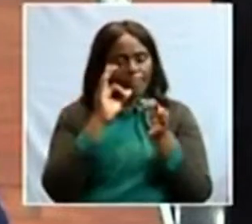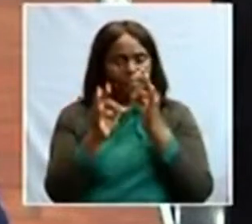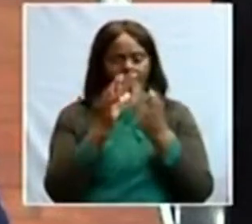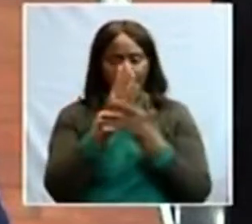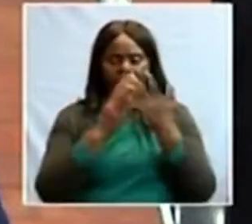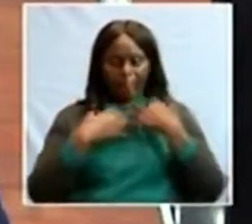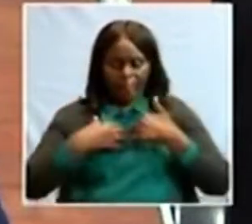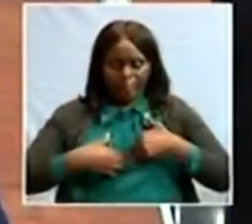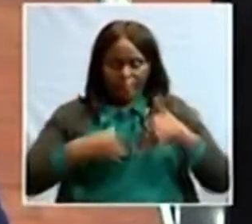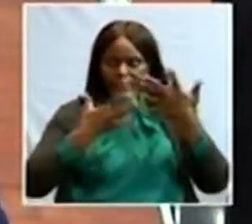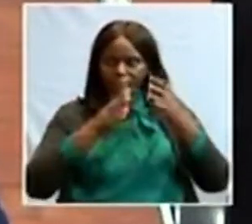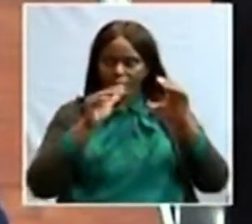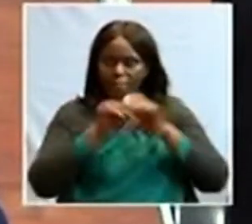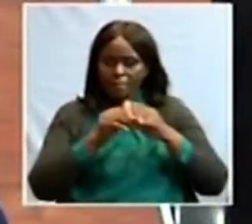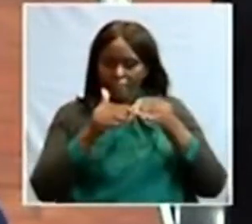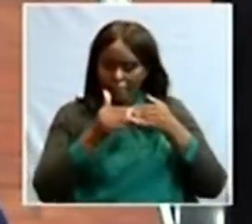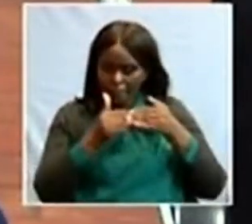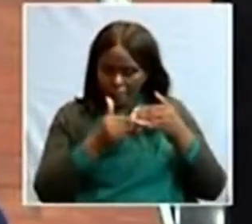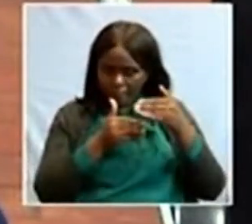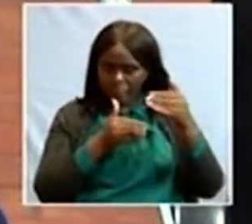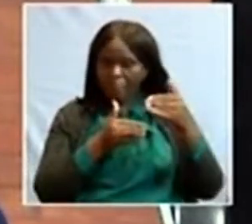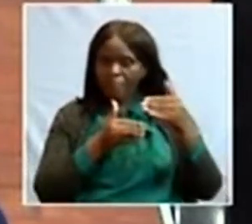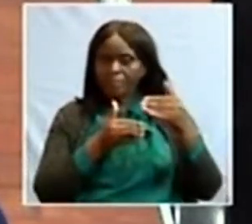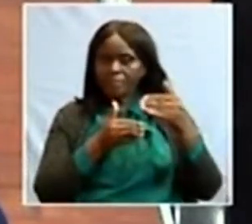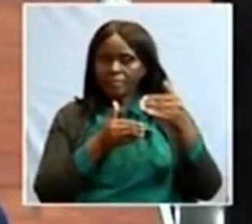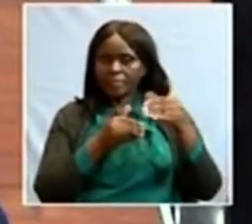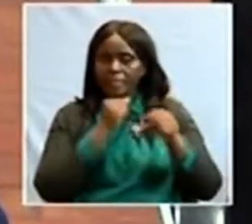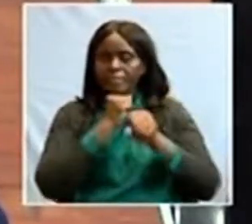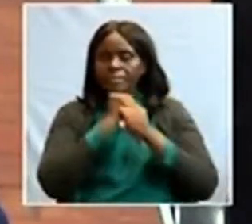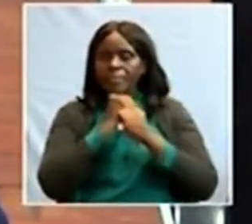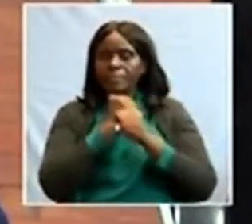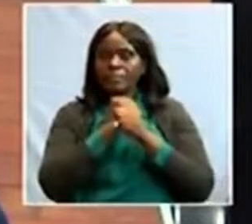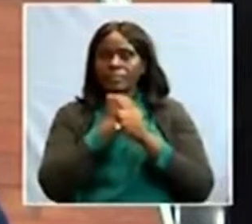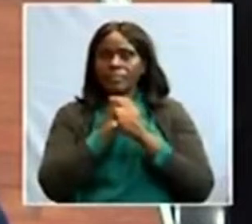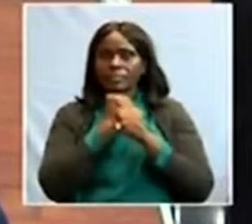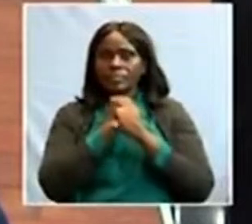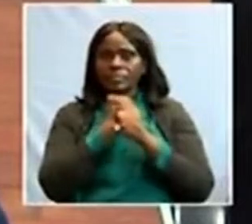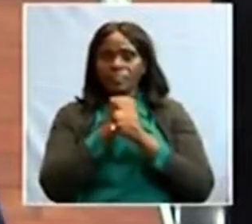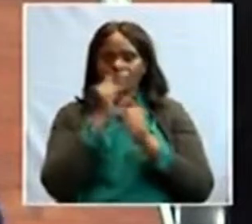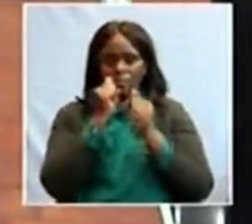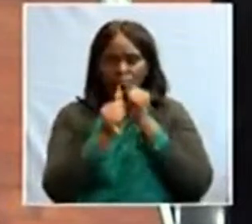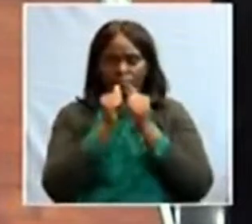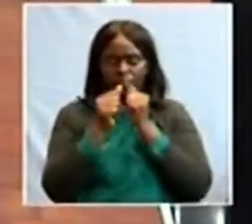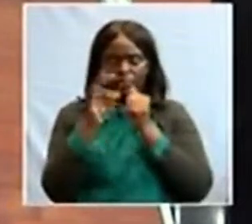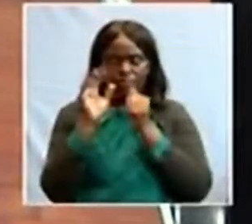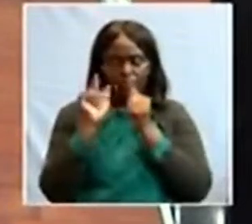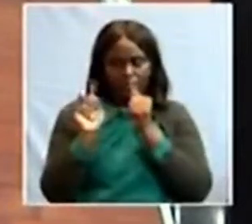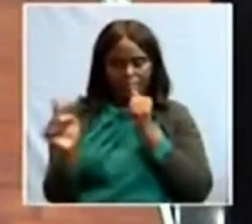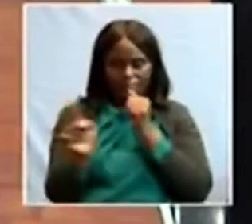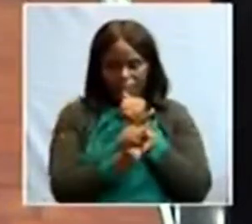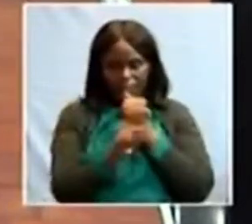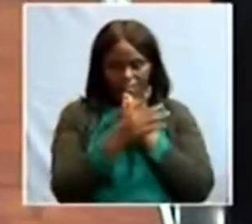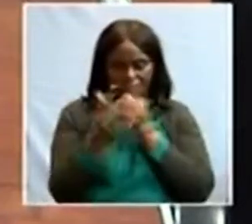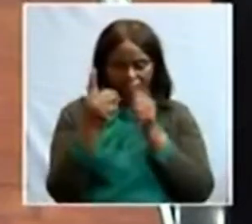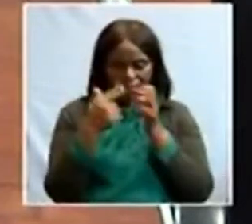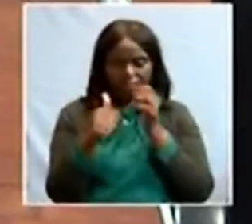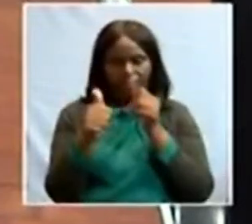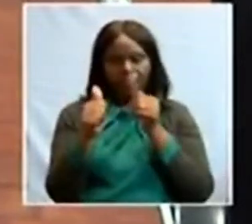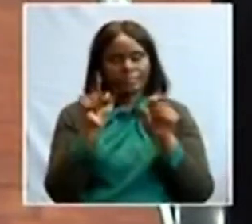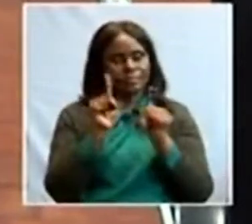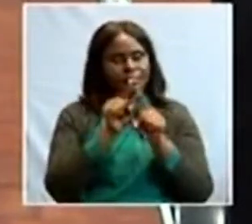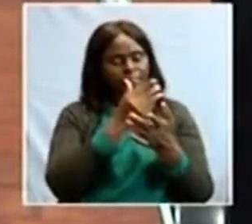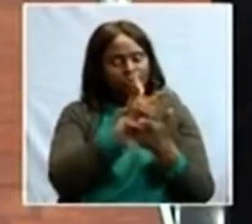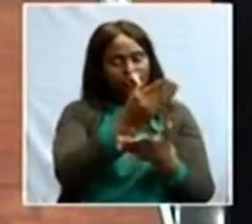somebody dies in the course of work because of those things that are supposed to be